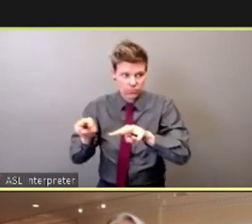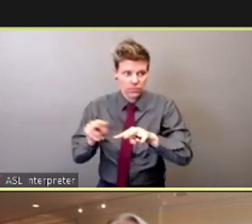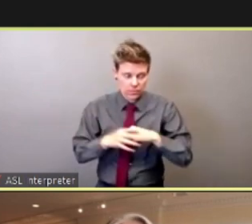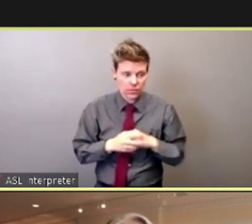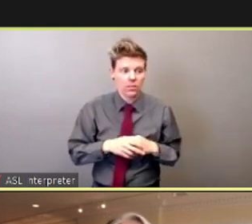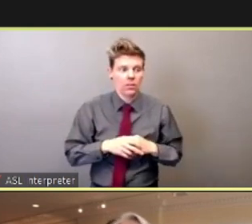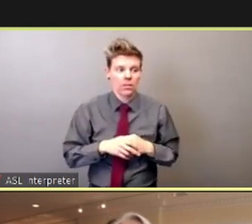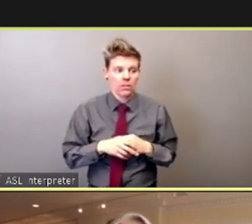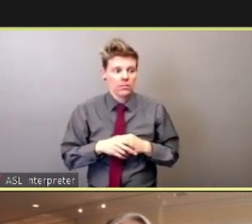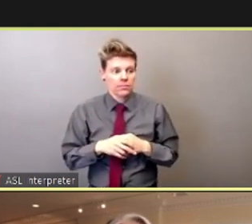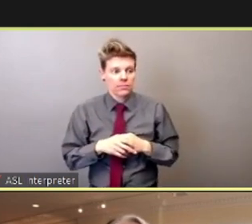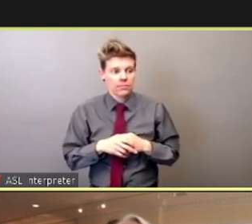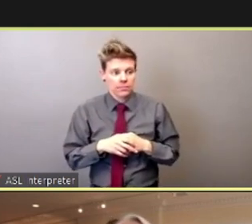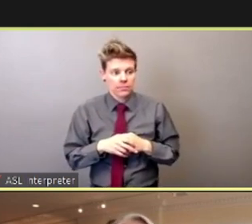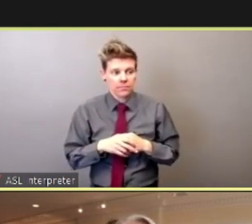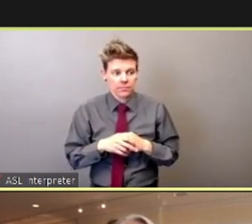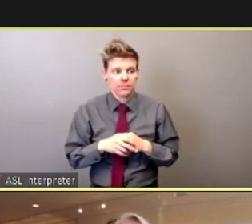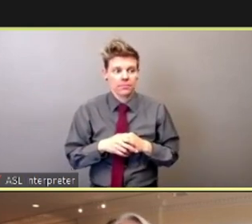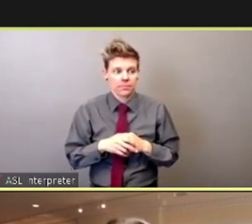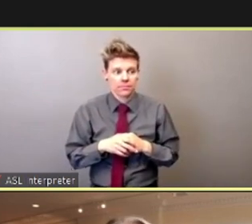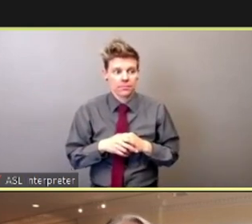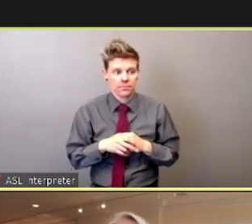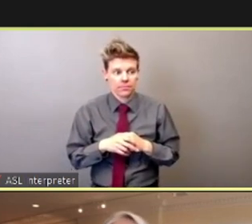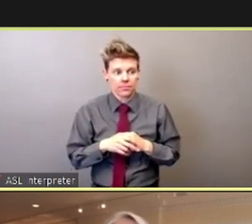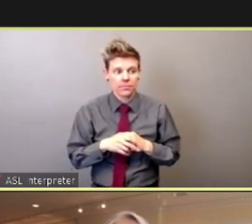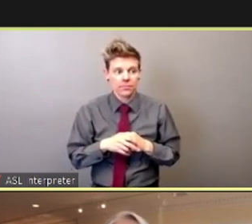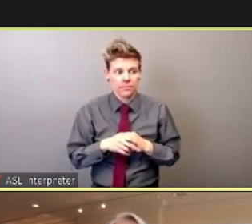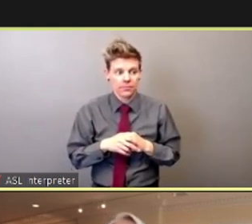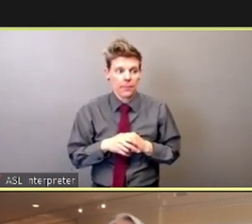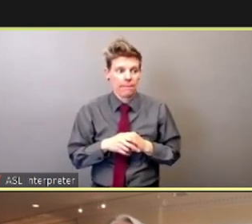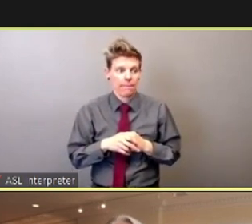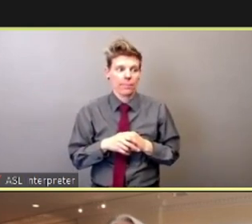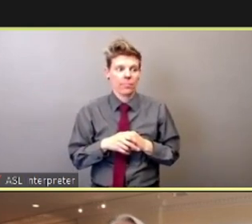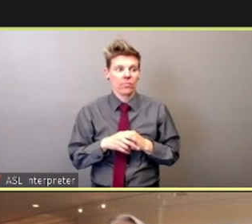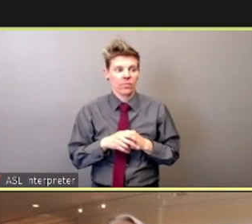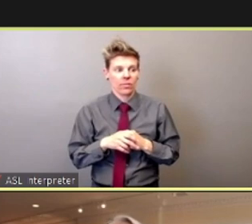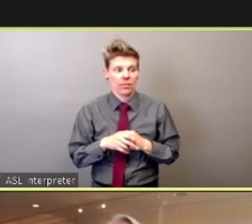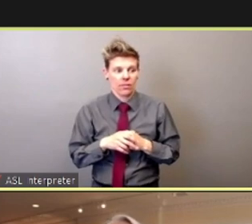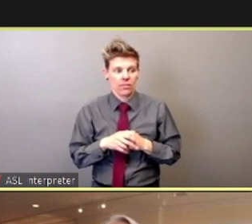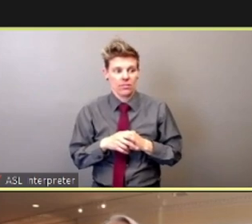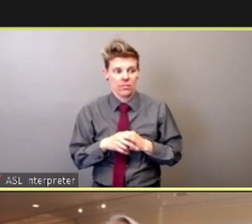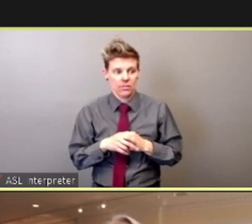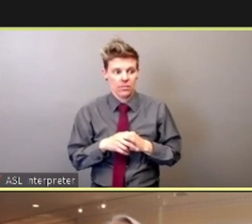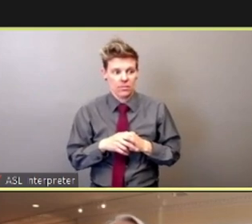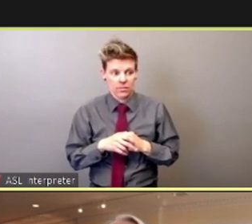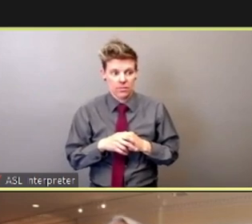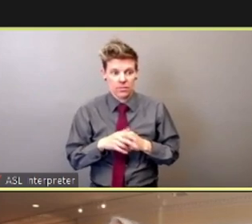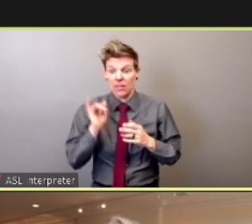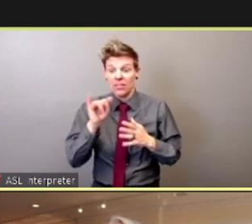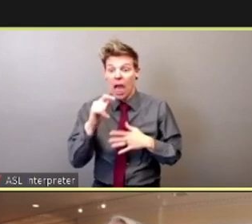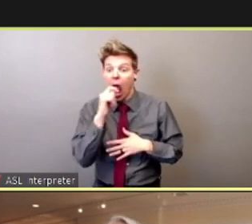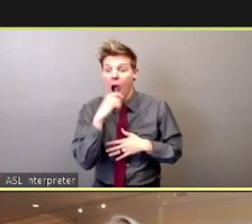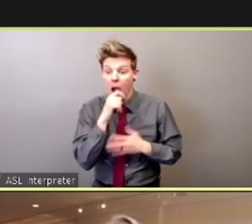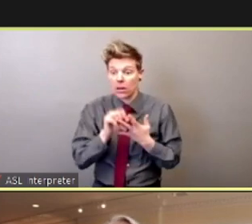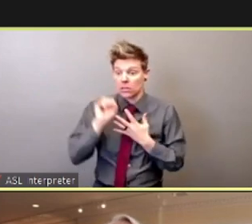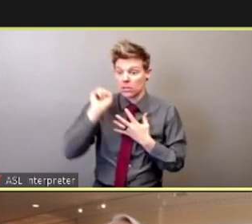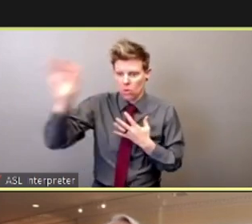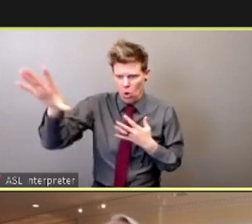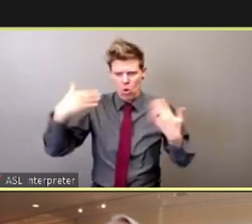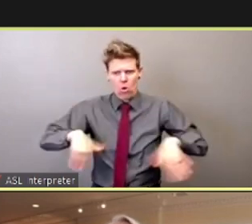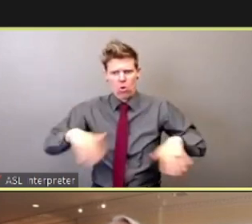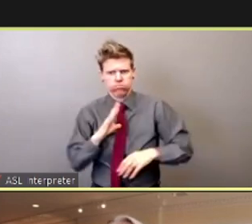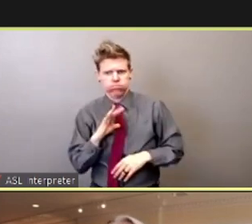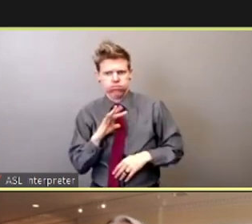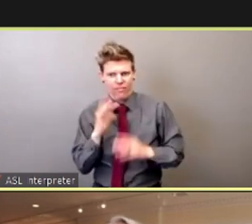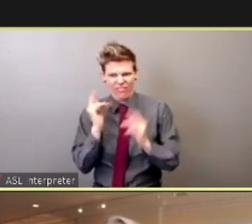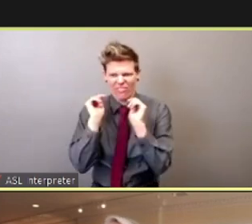in. It's not a one-time, you can have them all of the time. I really want to encourage New Mexicans to do that. That's not to say we won't